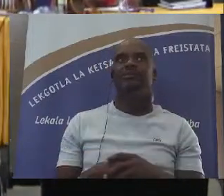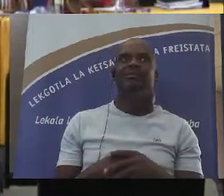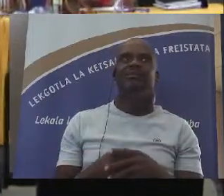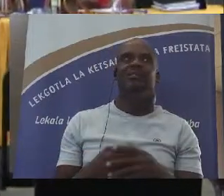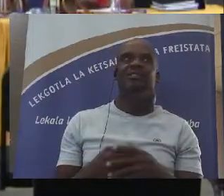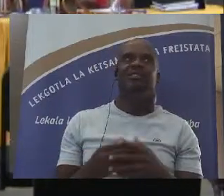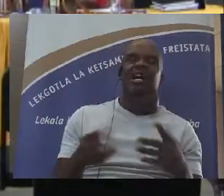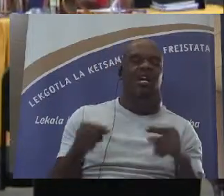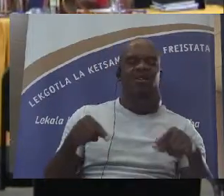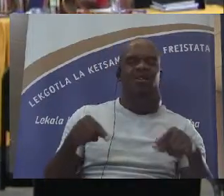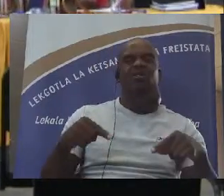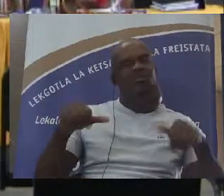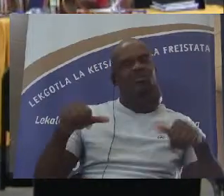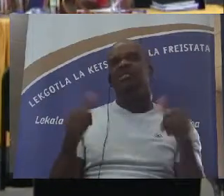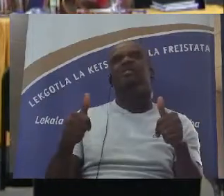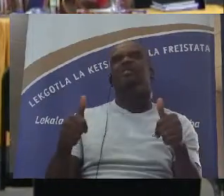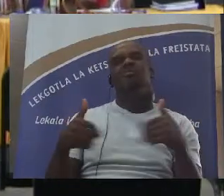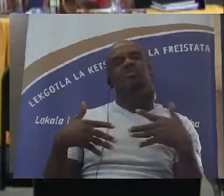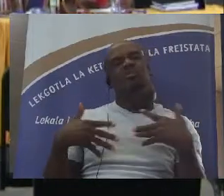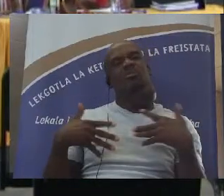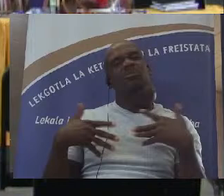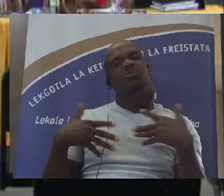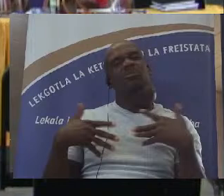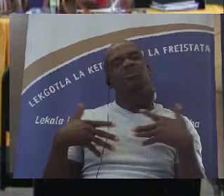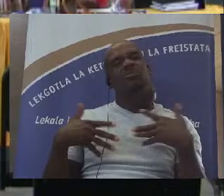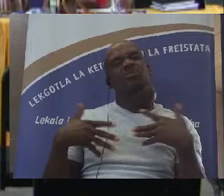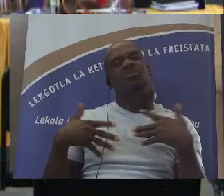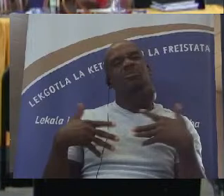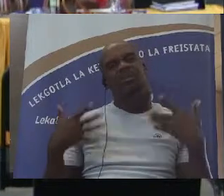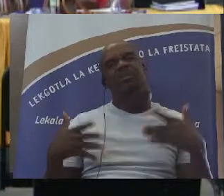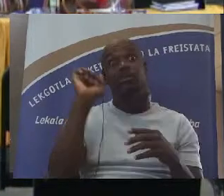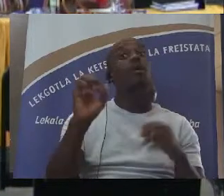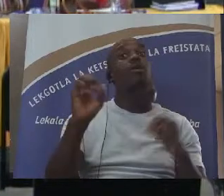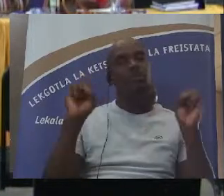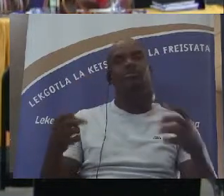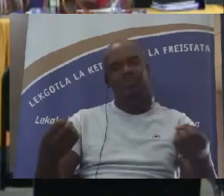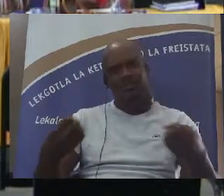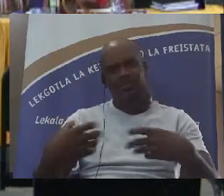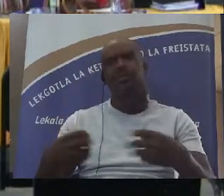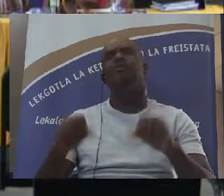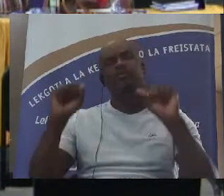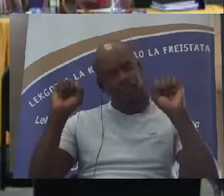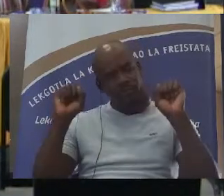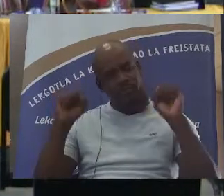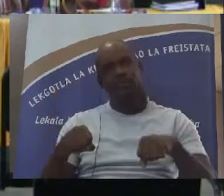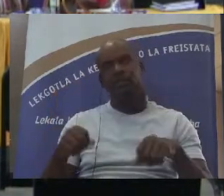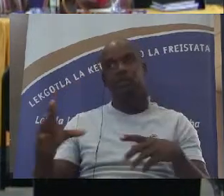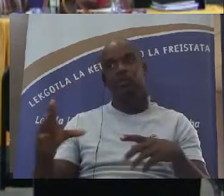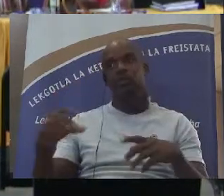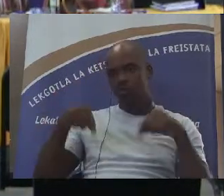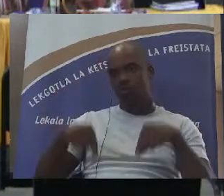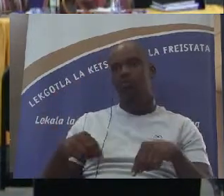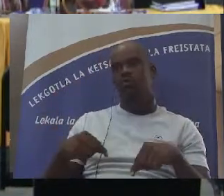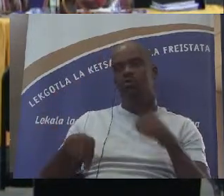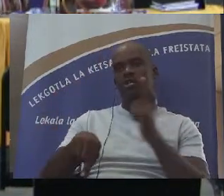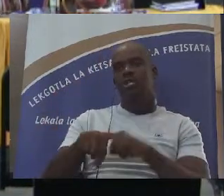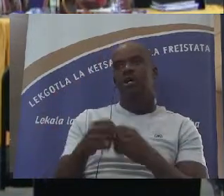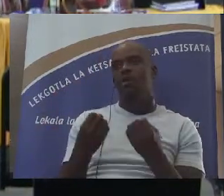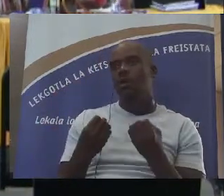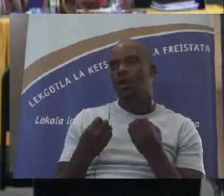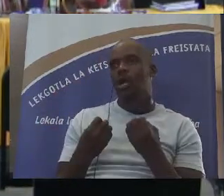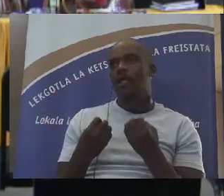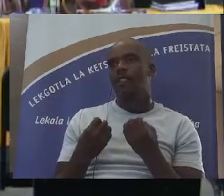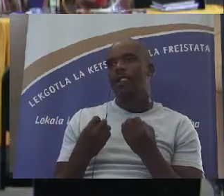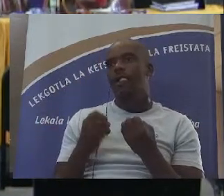ke kgotsofetse ho latela ditaba tse le di buileng tse le butsitseng ka tsona. Re tlo araba kapa le rona re phehise